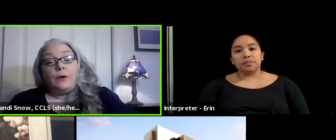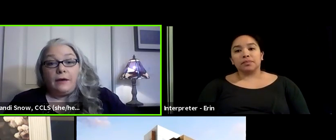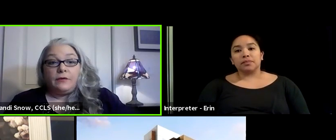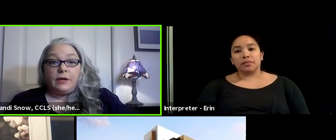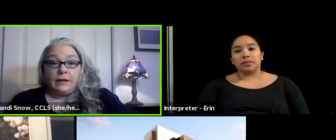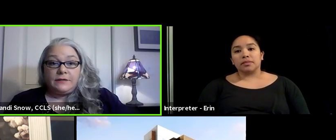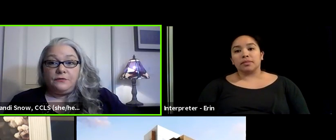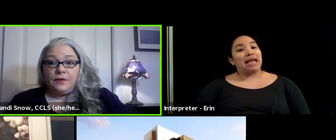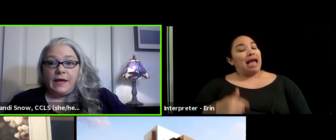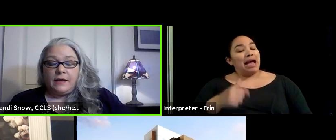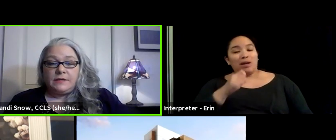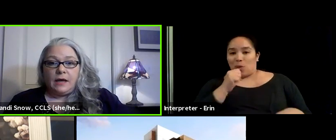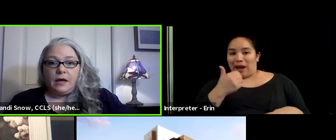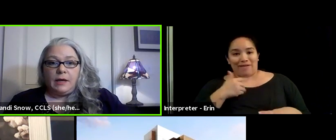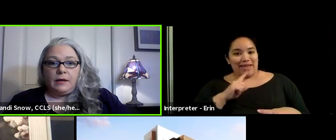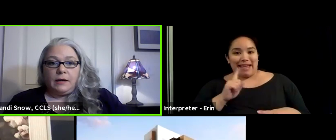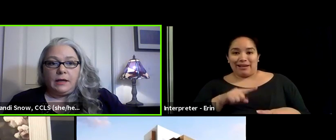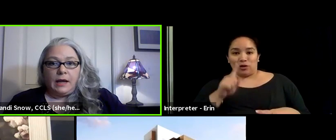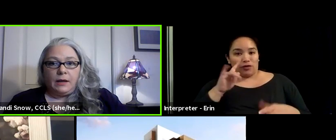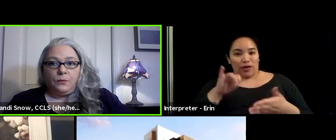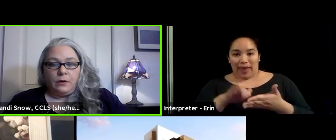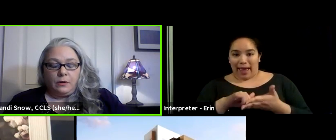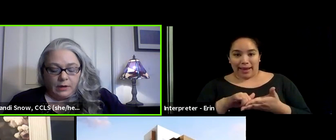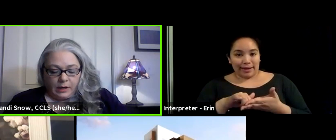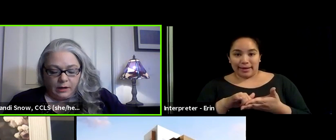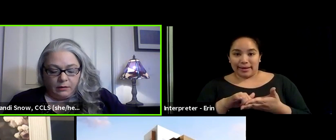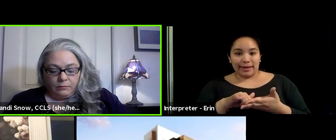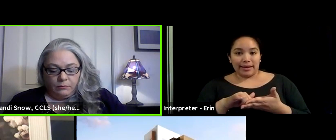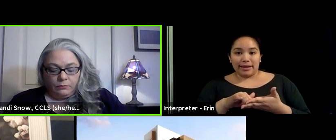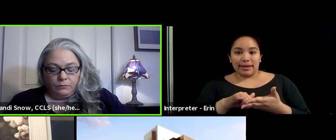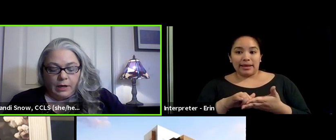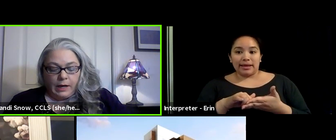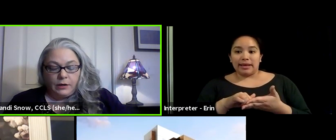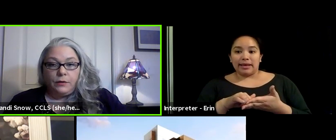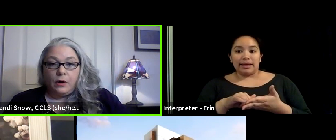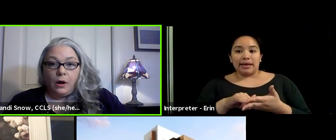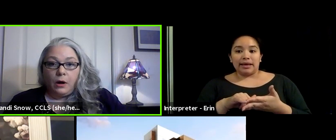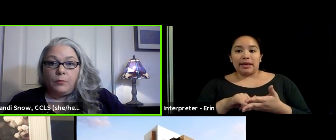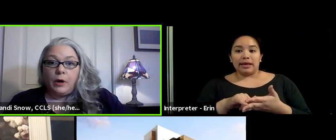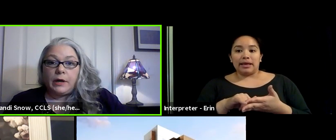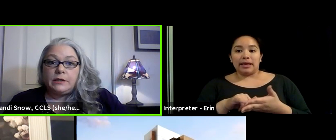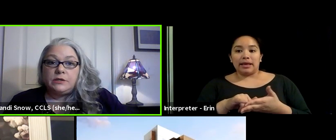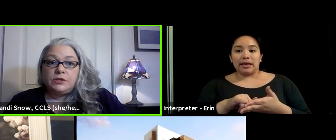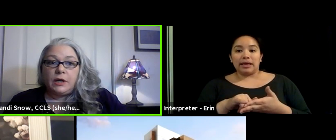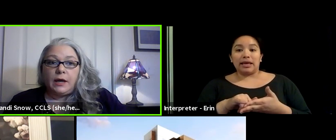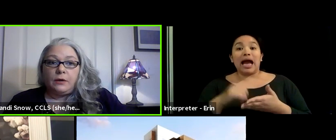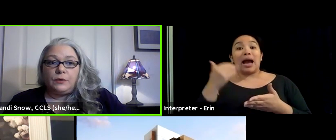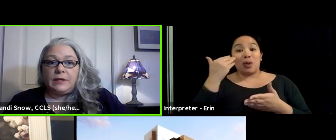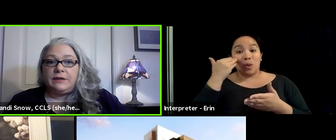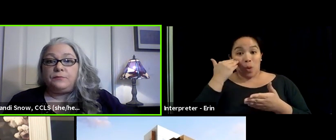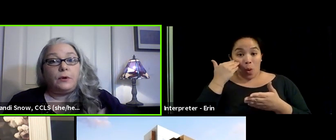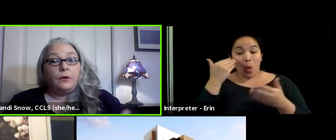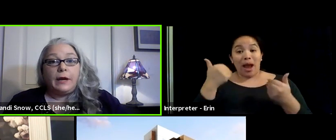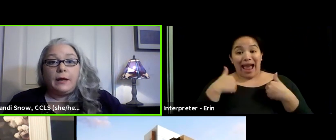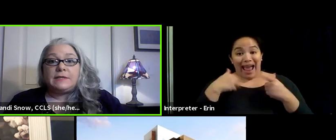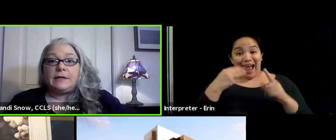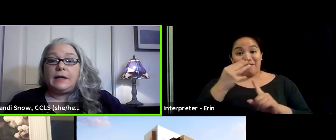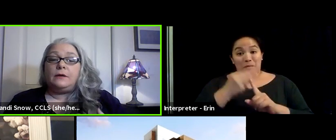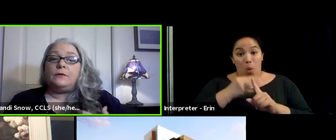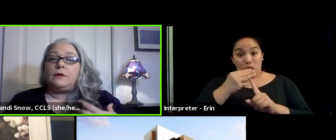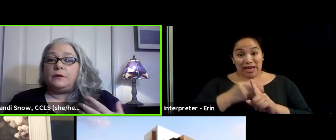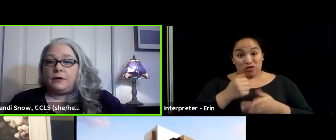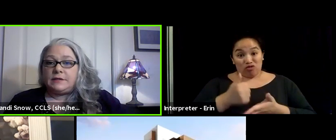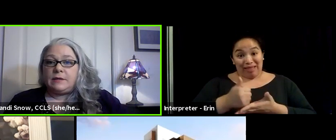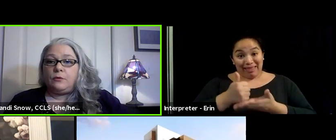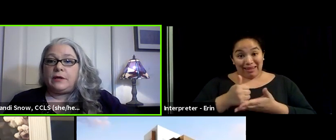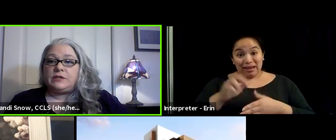I don't have a good answer for that, and I will. I know there are mortgage relief programs, and I